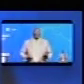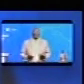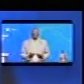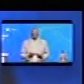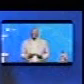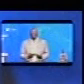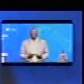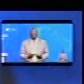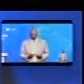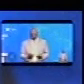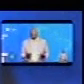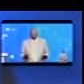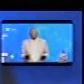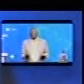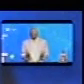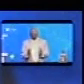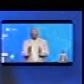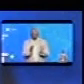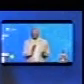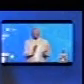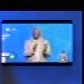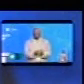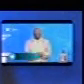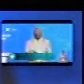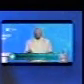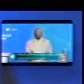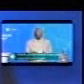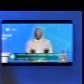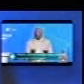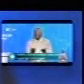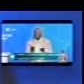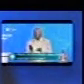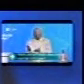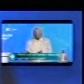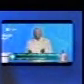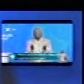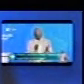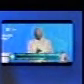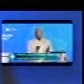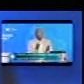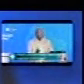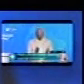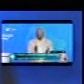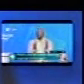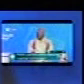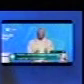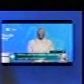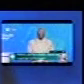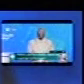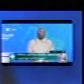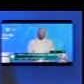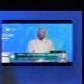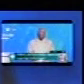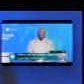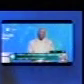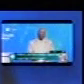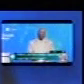blindness. But he needs to bringing one our decision of the palsy for which deliverance was born of